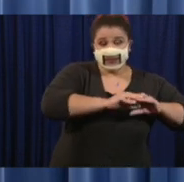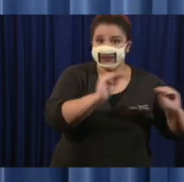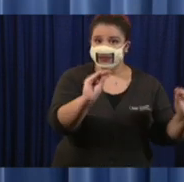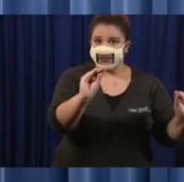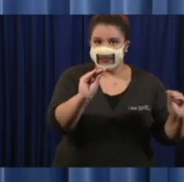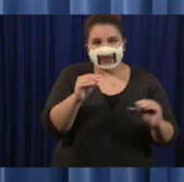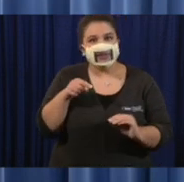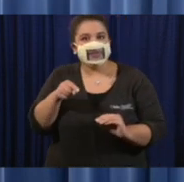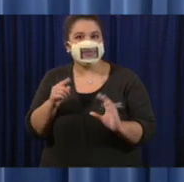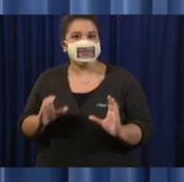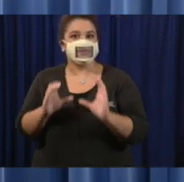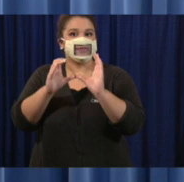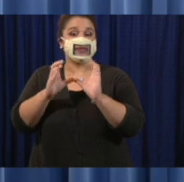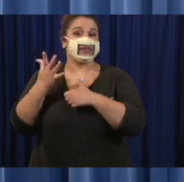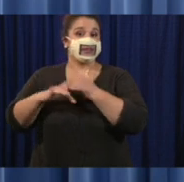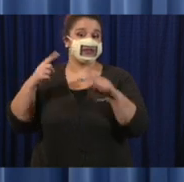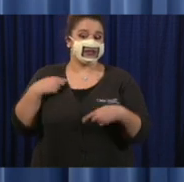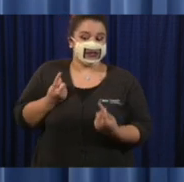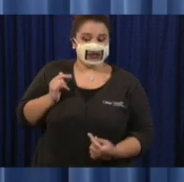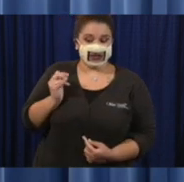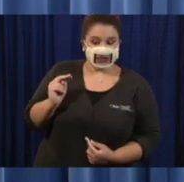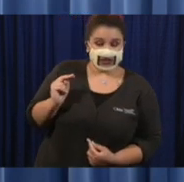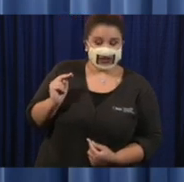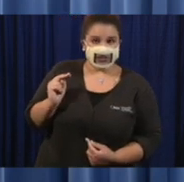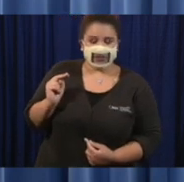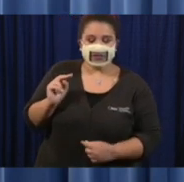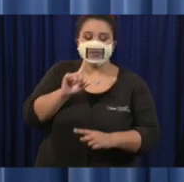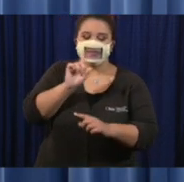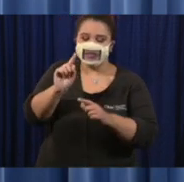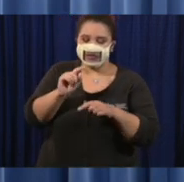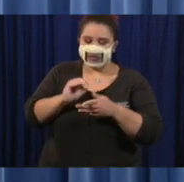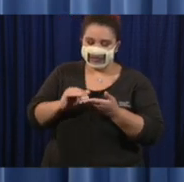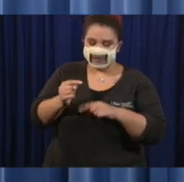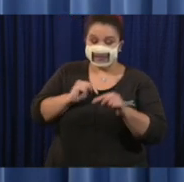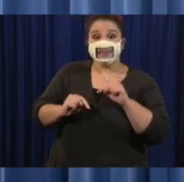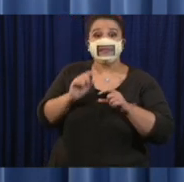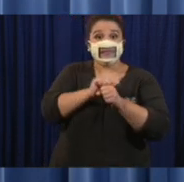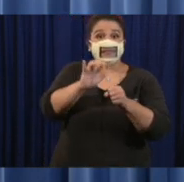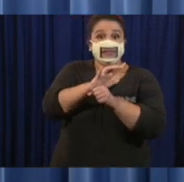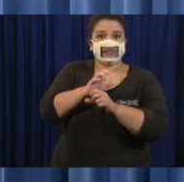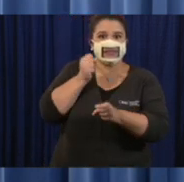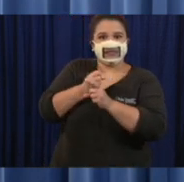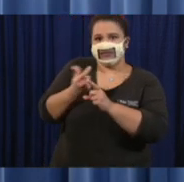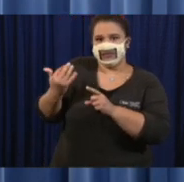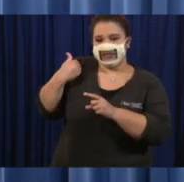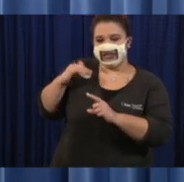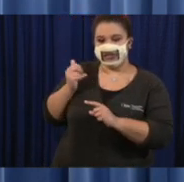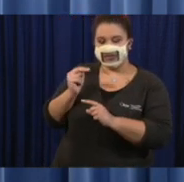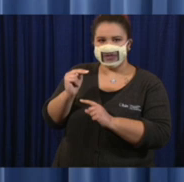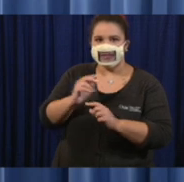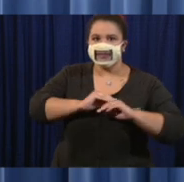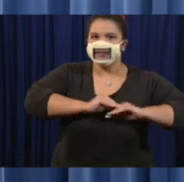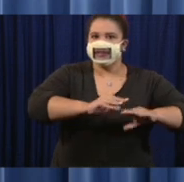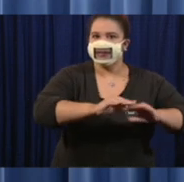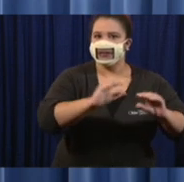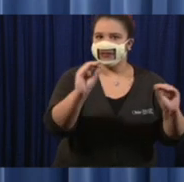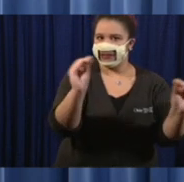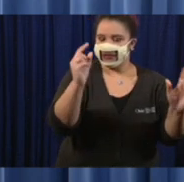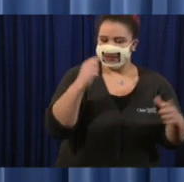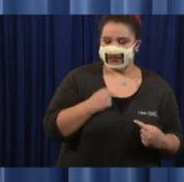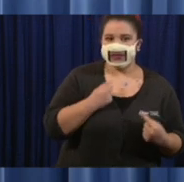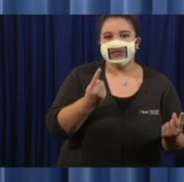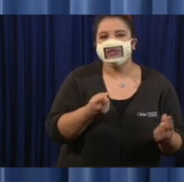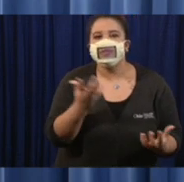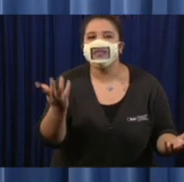to immunity among kids since the number of children infected is reportedly low. My question, sir, what direct evidence do you have